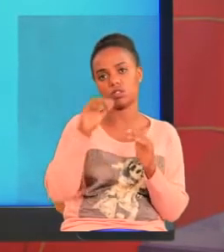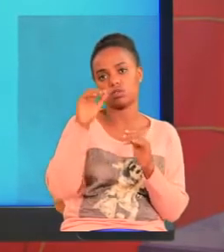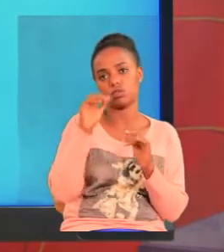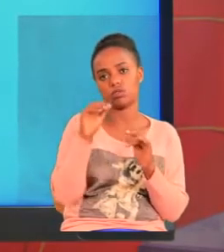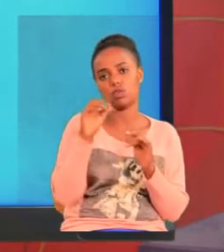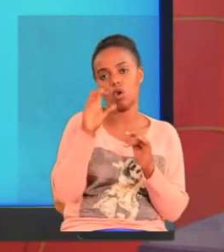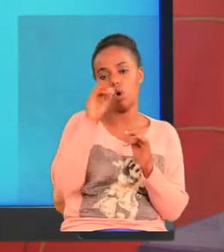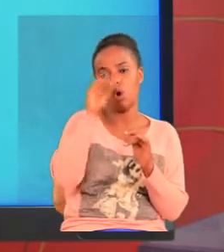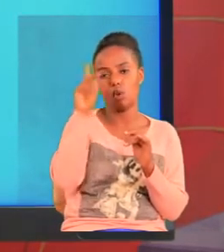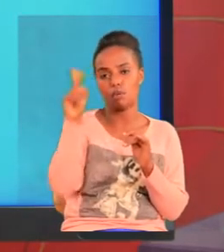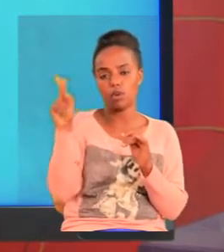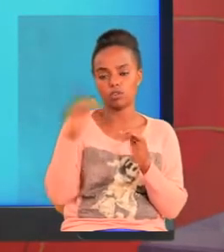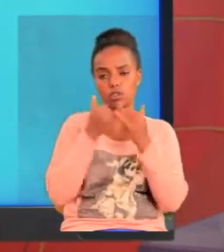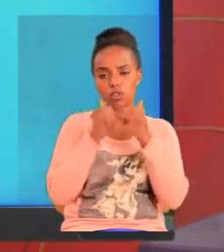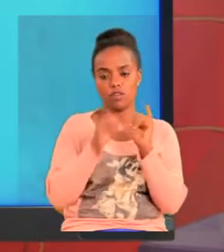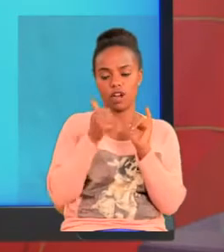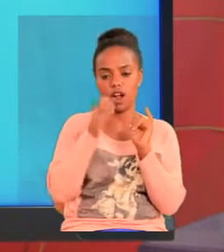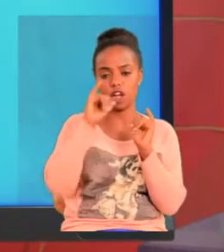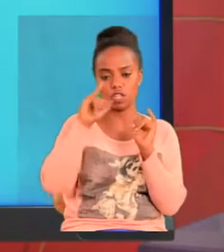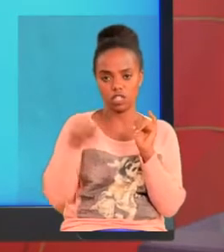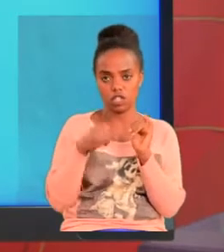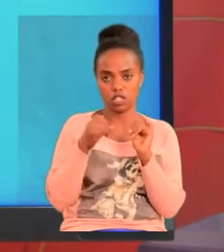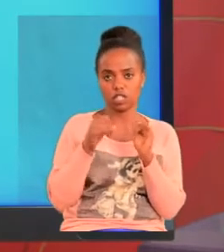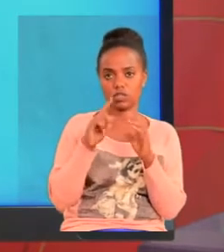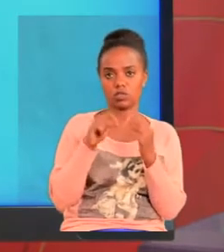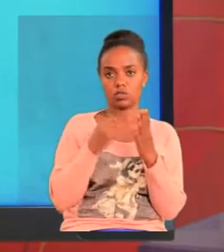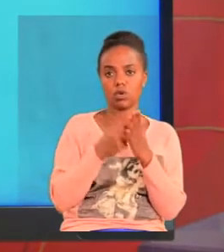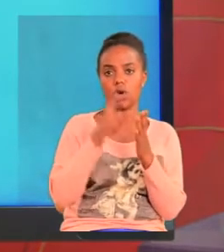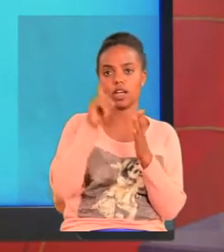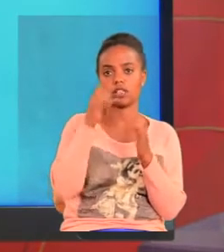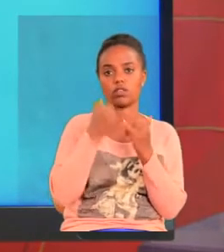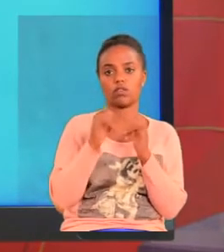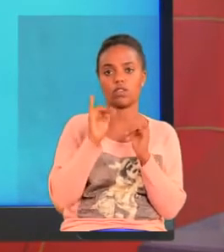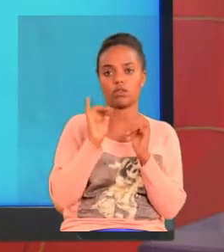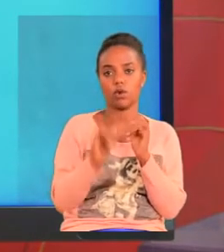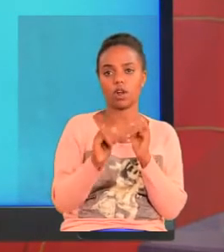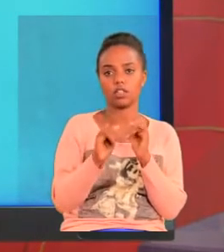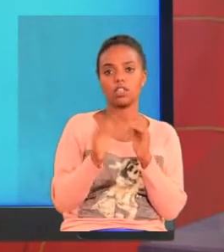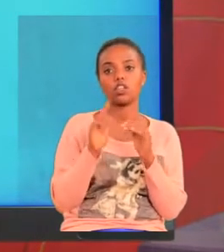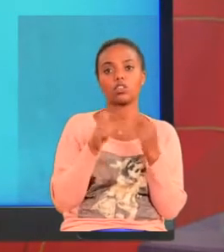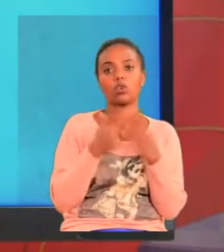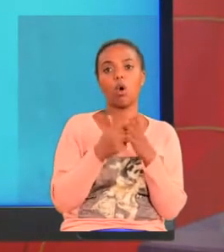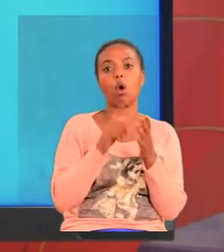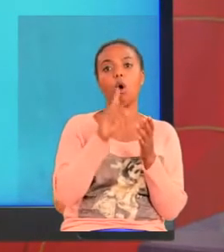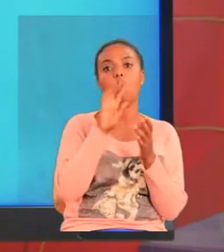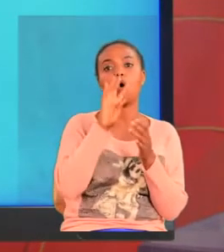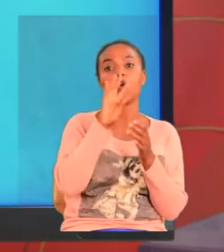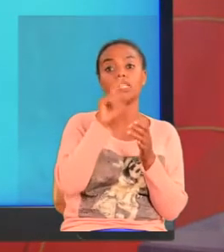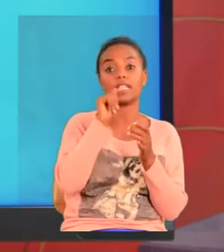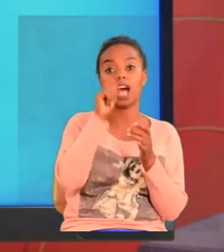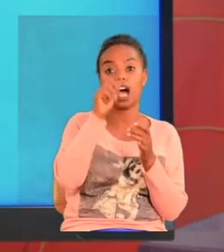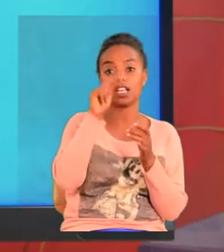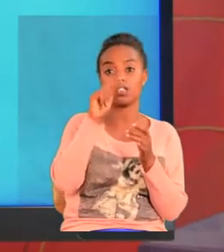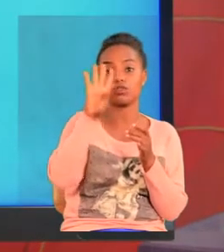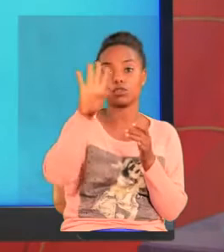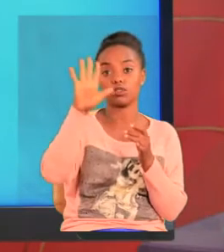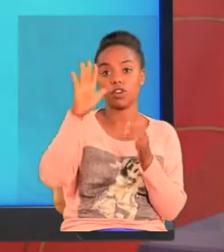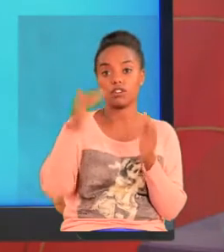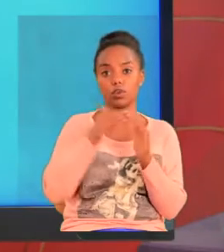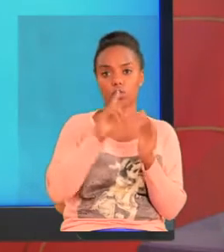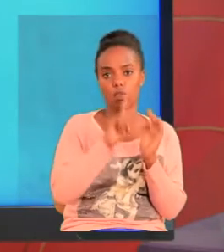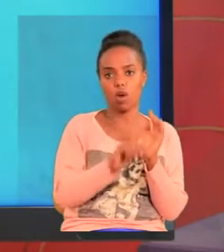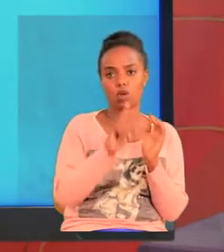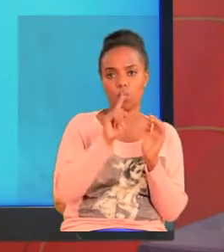Since tan 45 is 1, 1 is equals to x over y this shows that x and y are